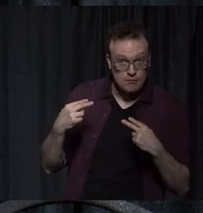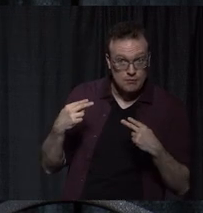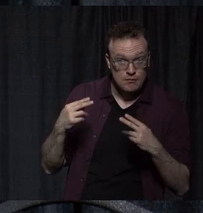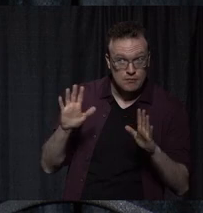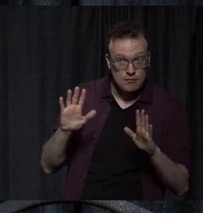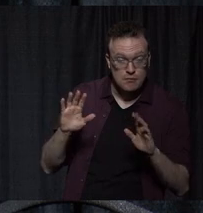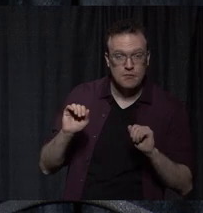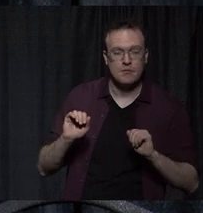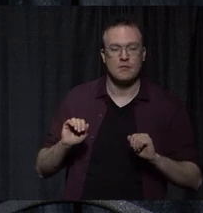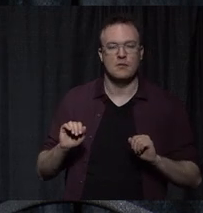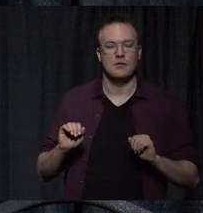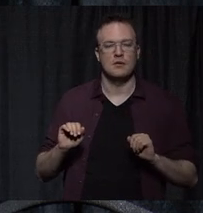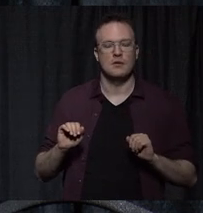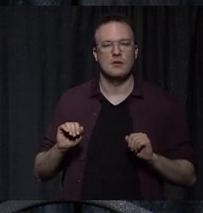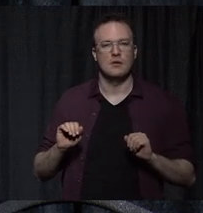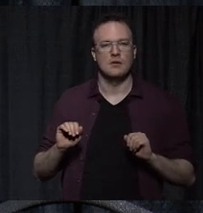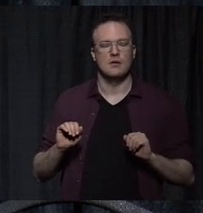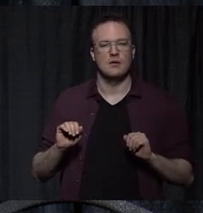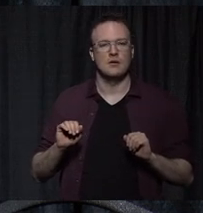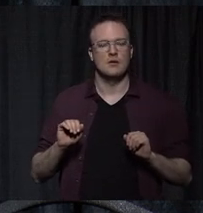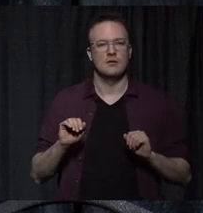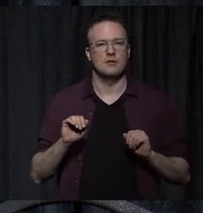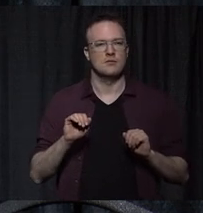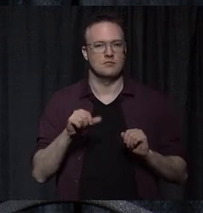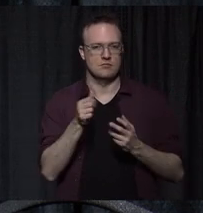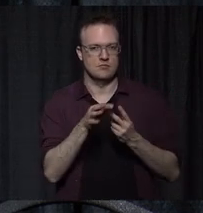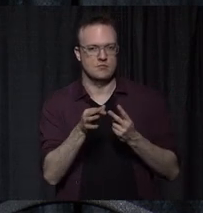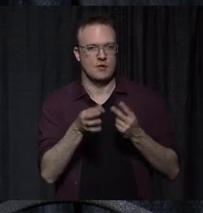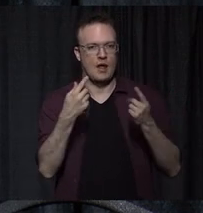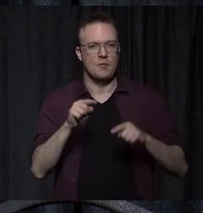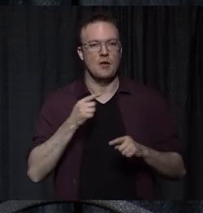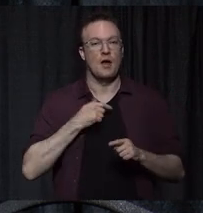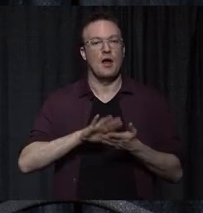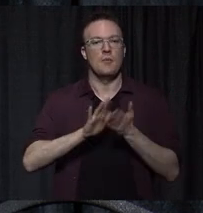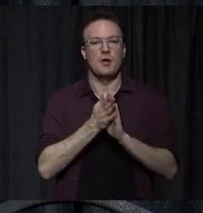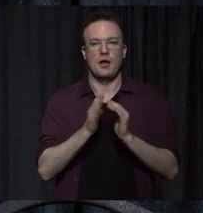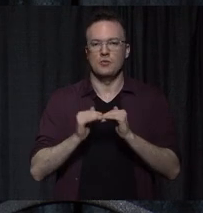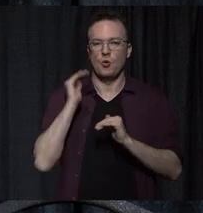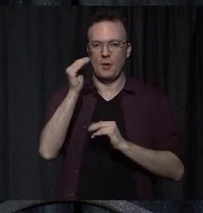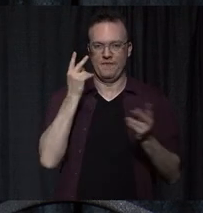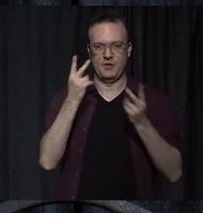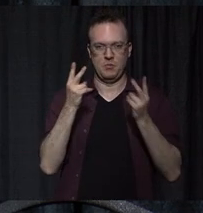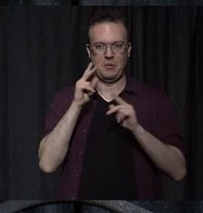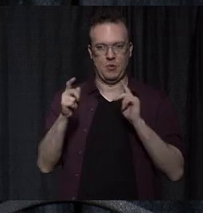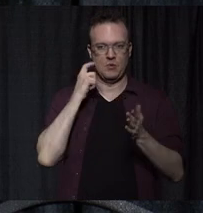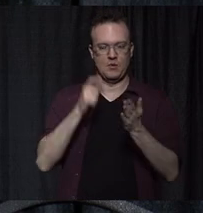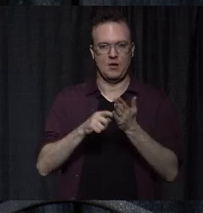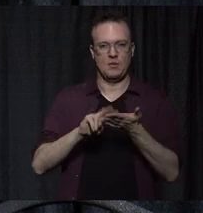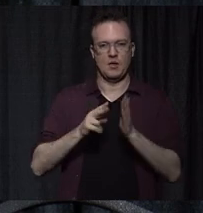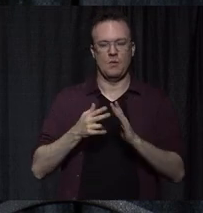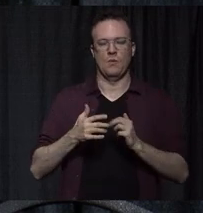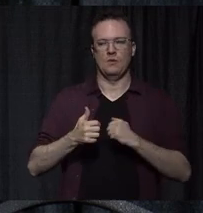Or I become so visible that it's a danger to me to be that visible.